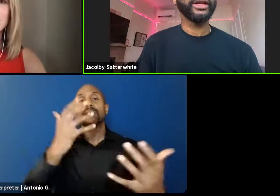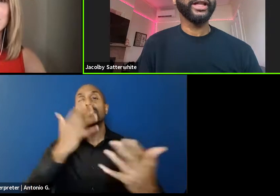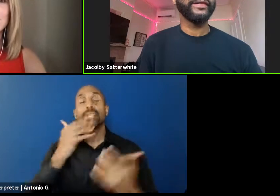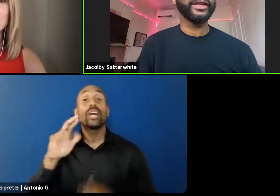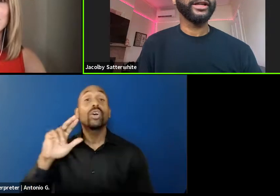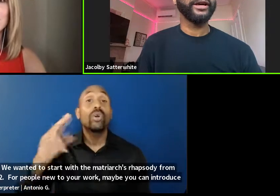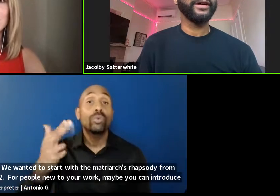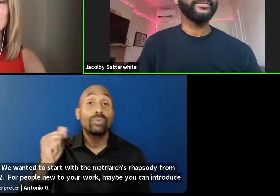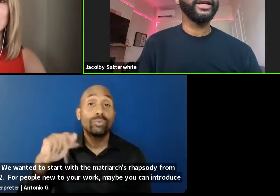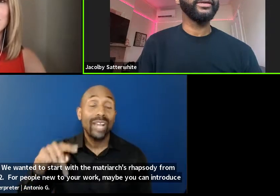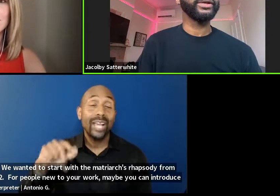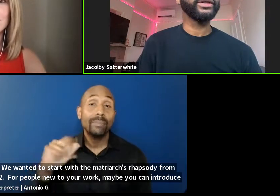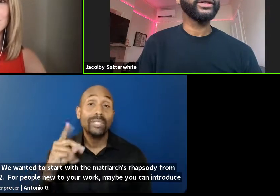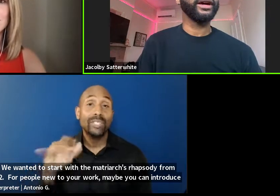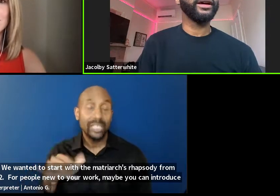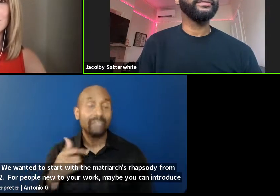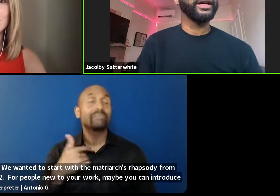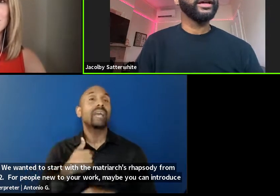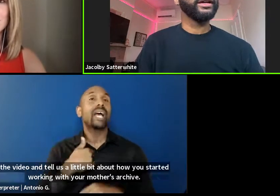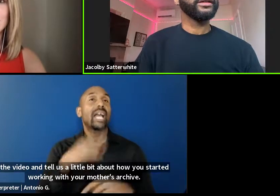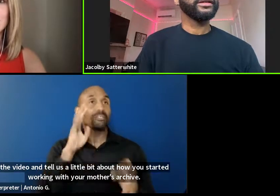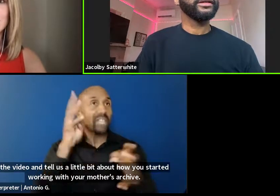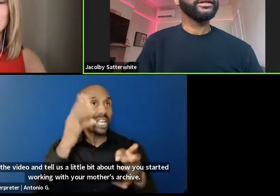2012 or 2011. It was